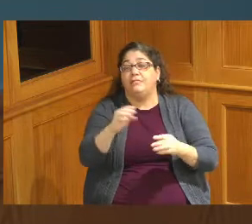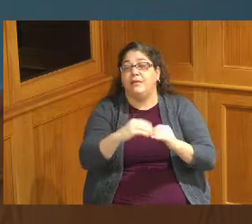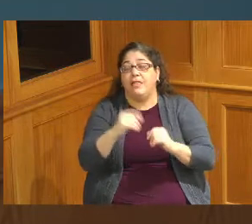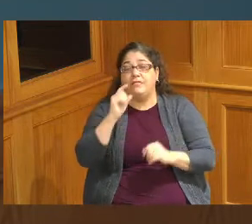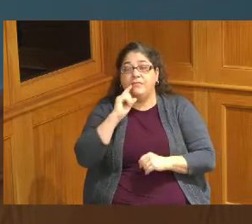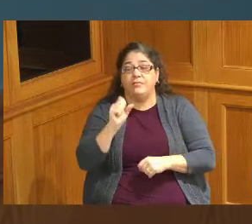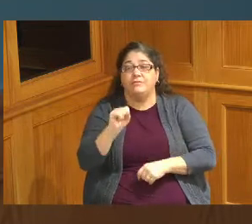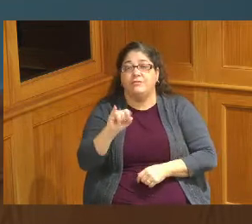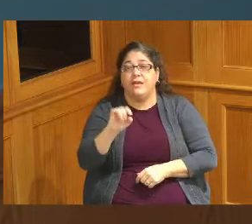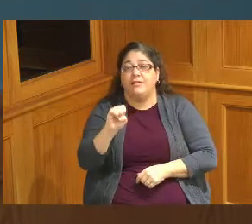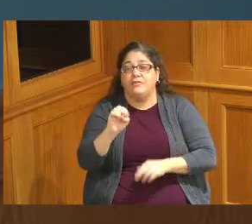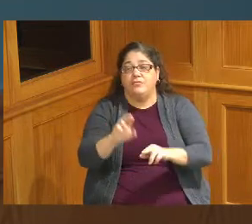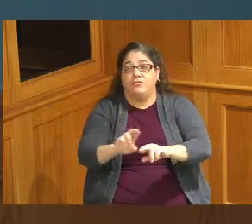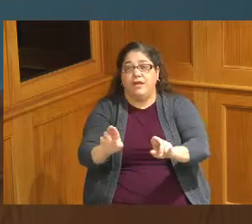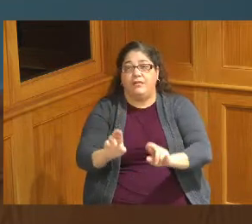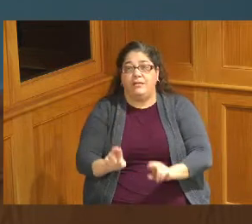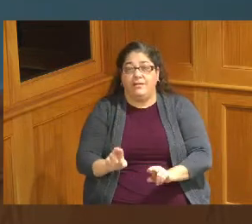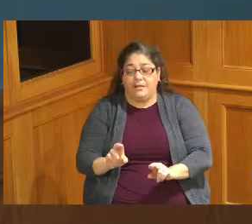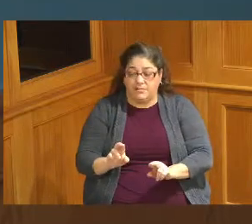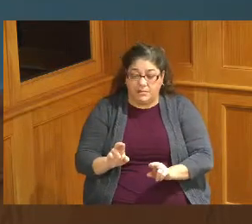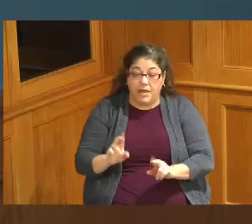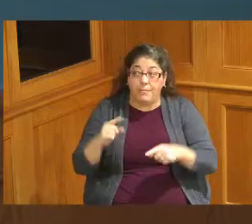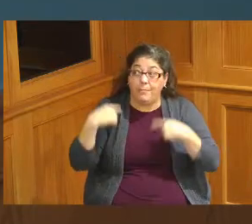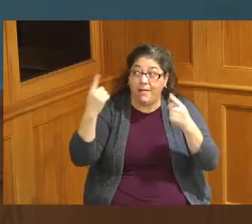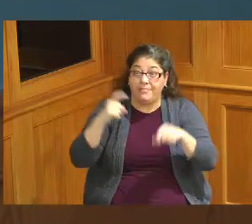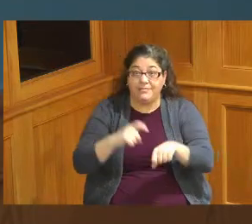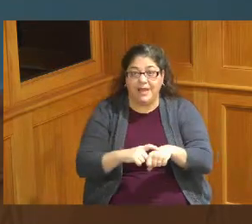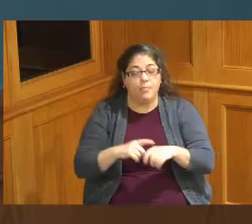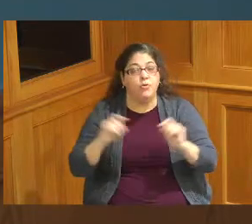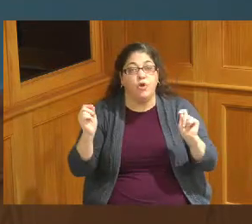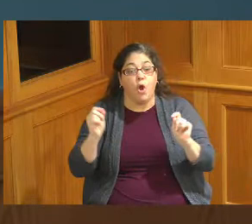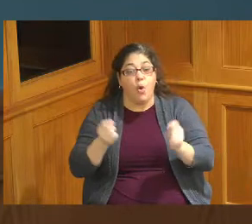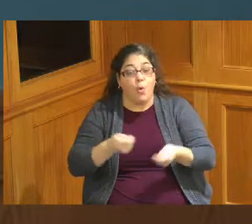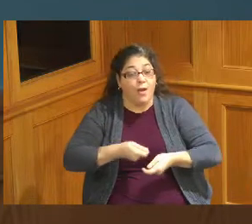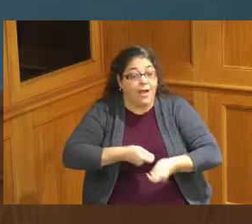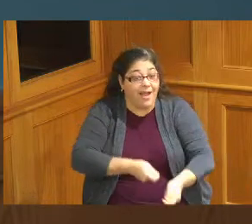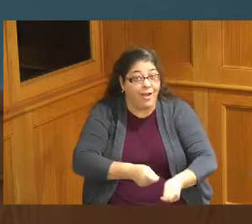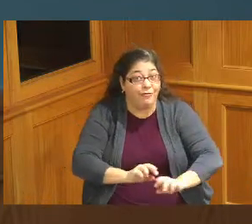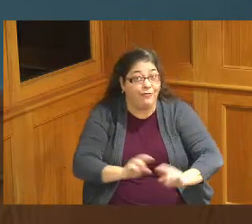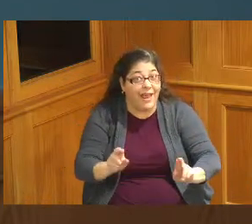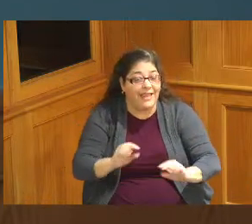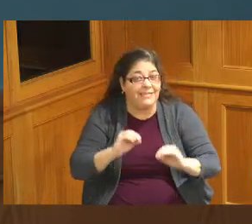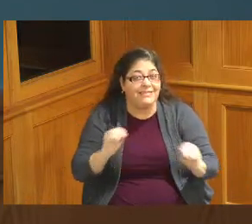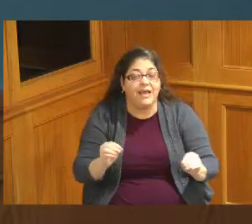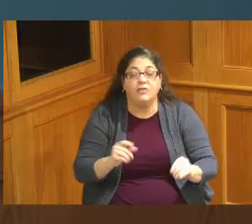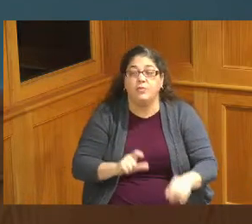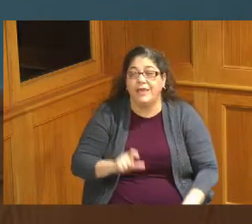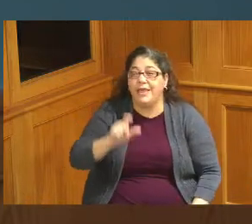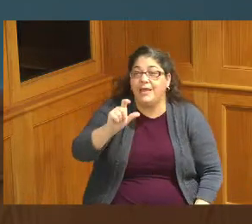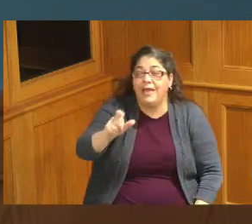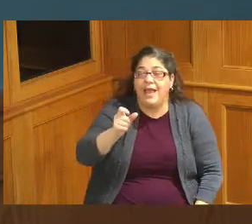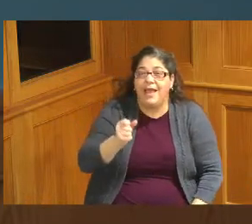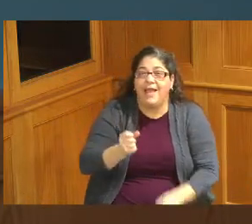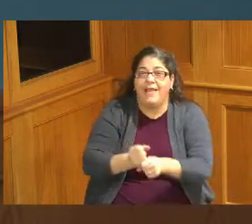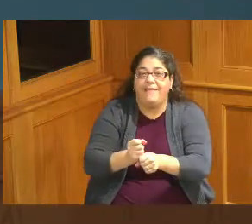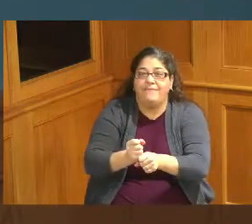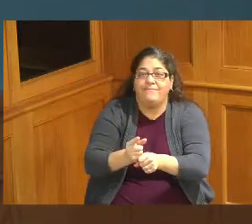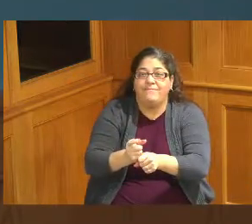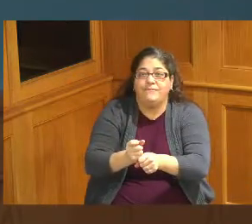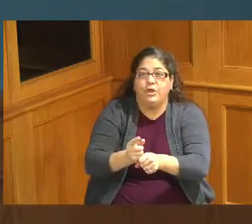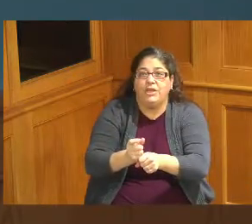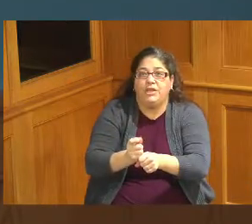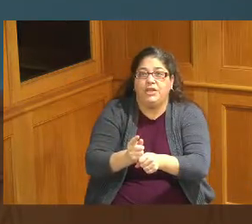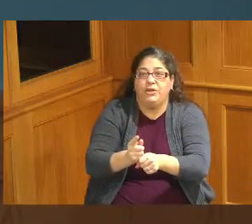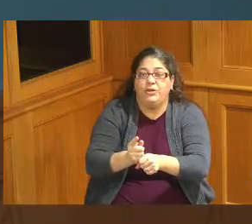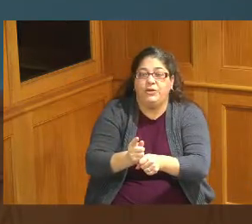readiness. And there's been some times when there was no site readiness, but we put $2 million and we hold it, and we do it every year.